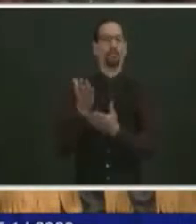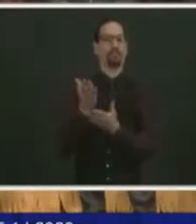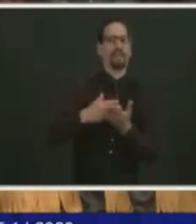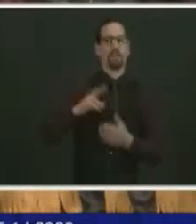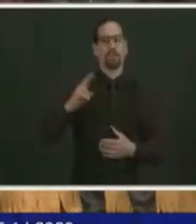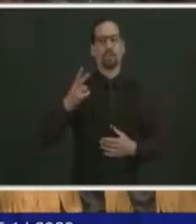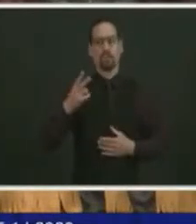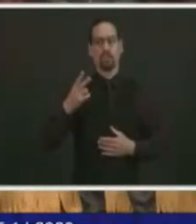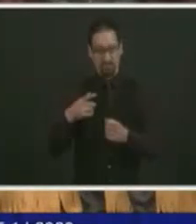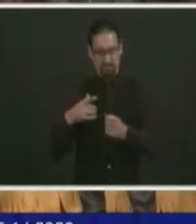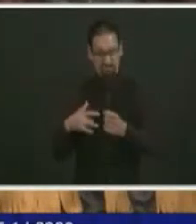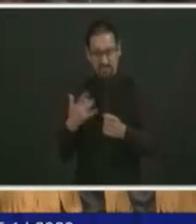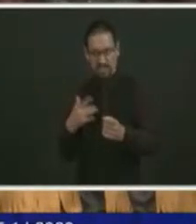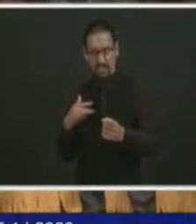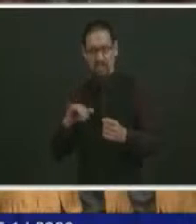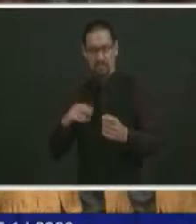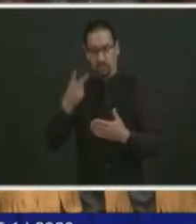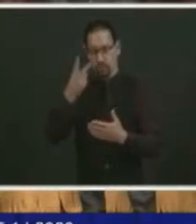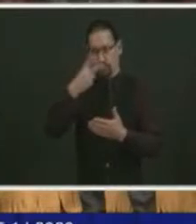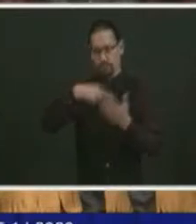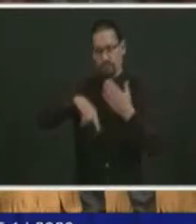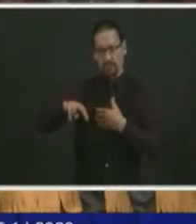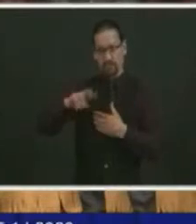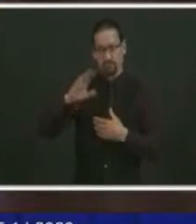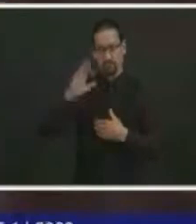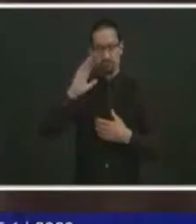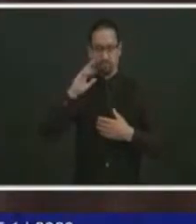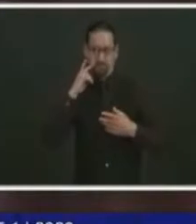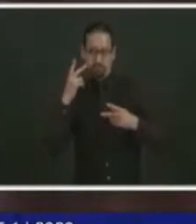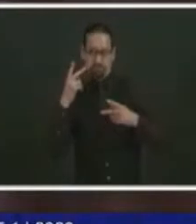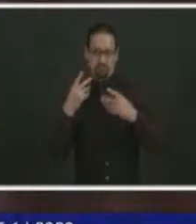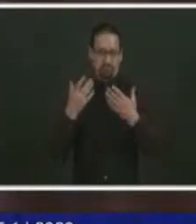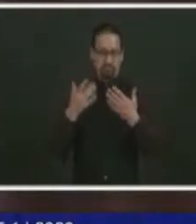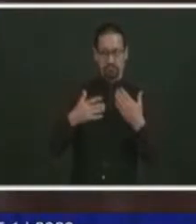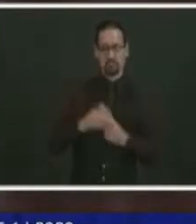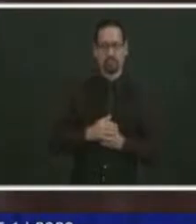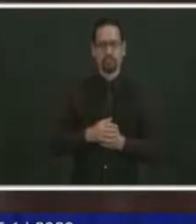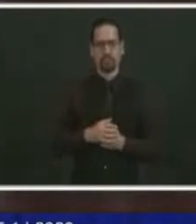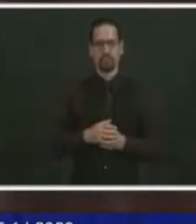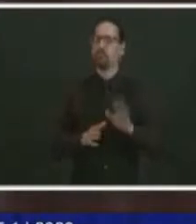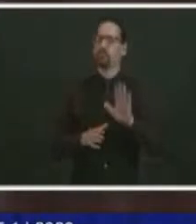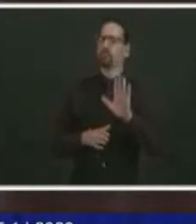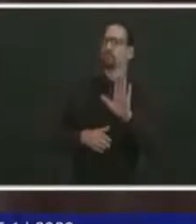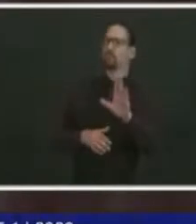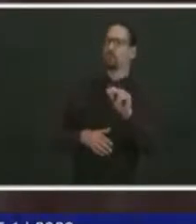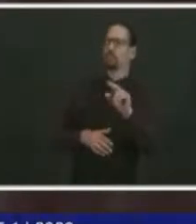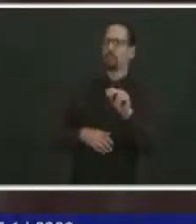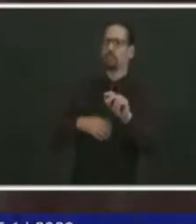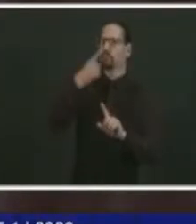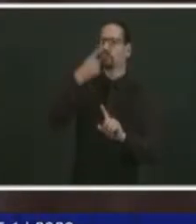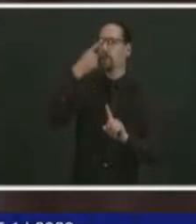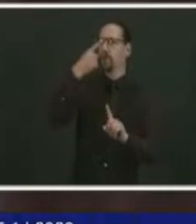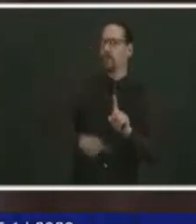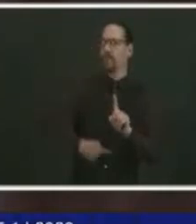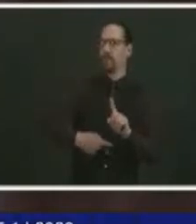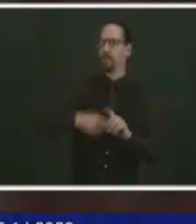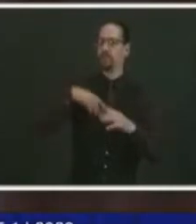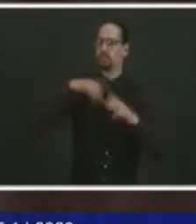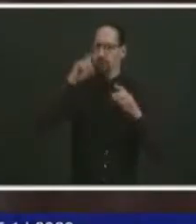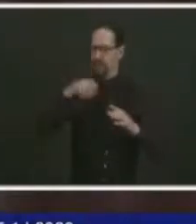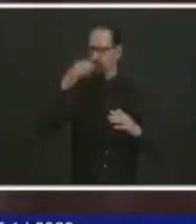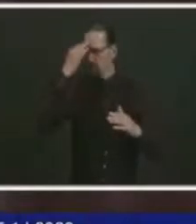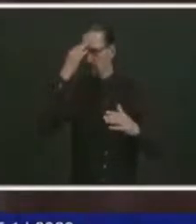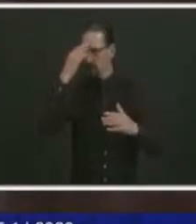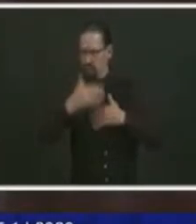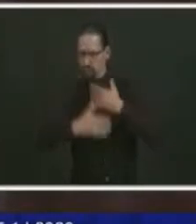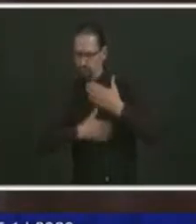poorly things are going to be going? No, I think it'll be, closer to a month. I think it'll be closer to a month. I have said